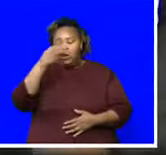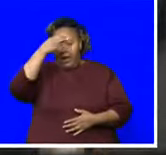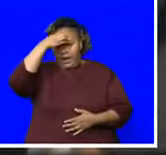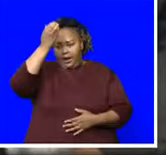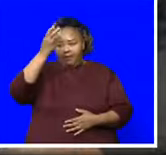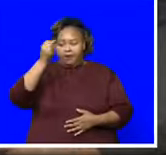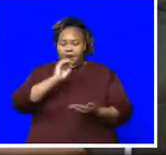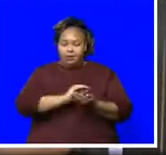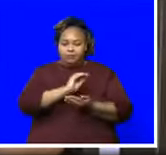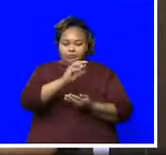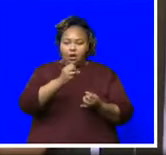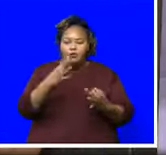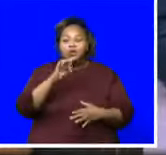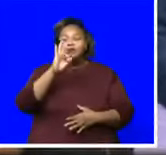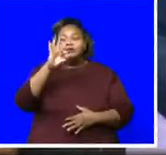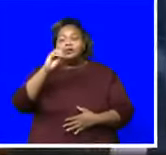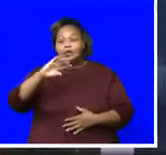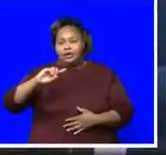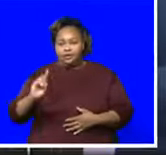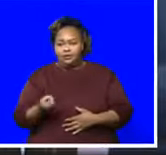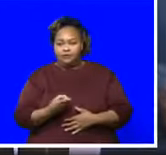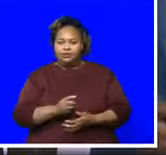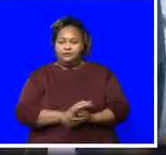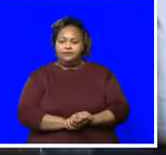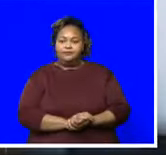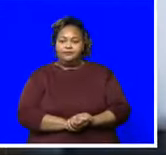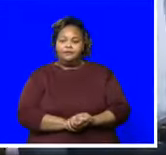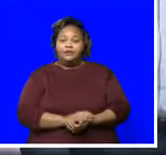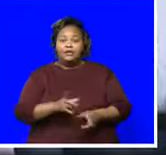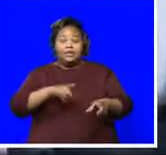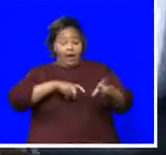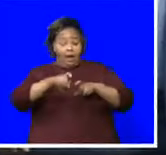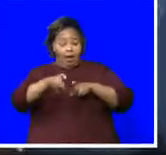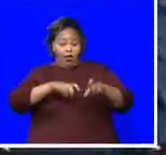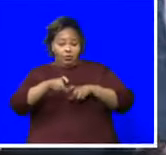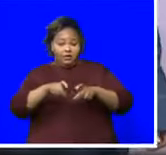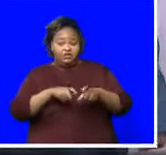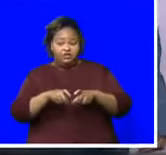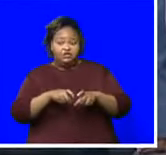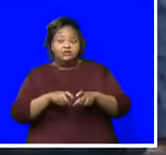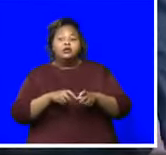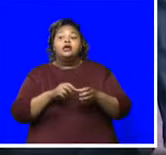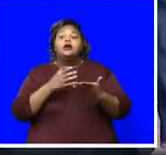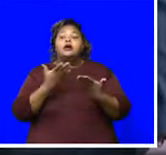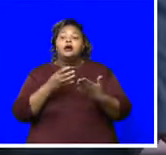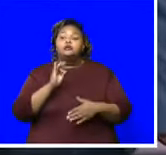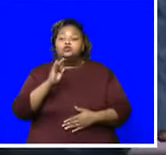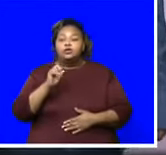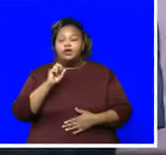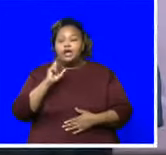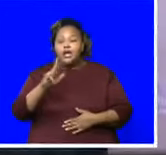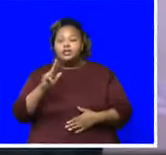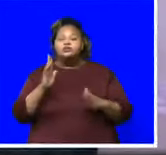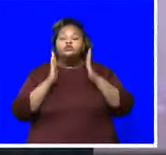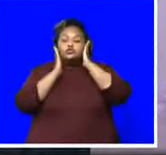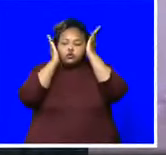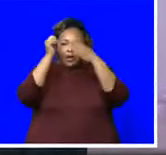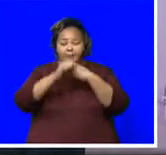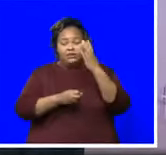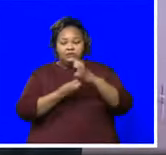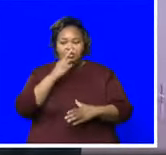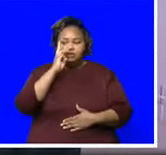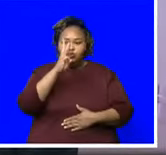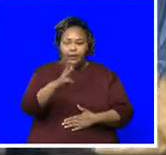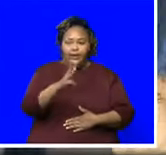lenganga 300,000 wemalangeni. Le midlalo lena ke ibhekeke ukuthi iqale mhla ka 28 kuJulayi iphele mhla ka 8 enyangeni